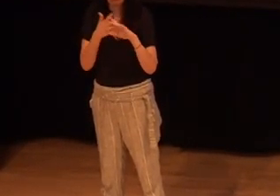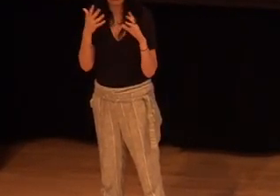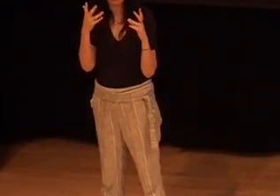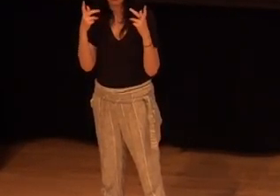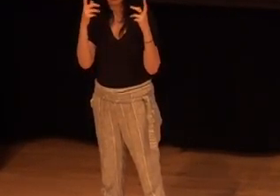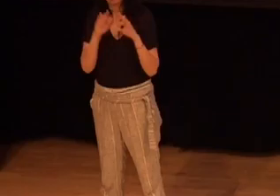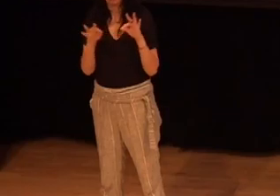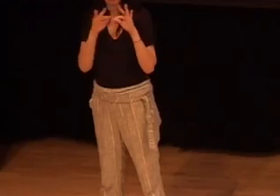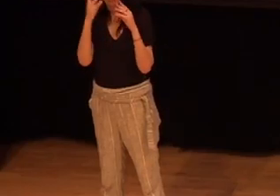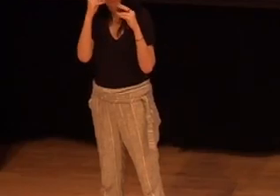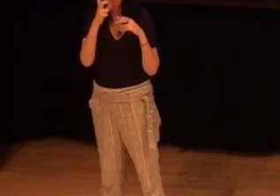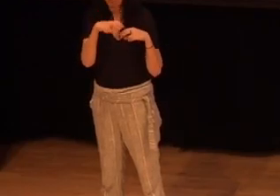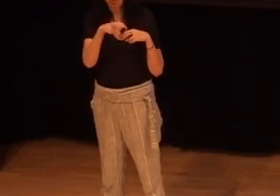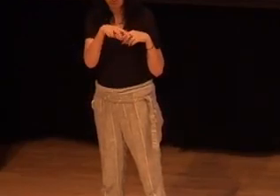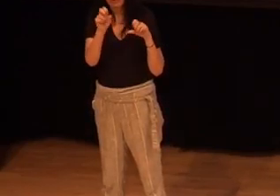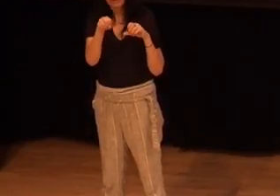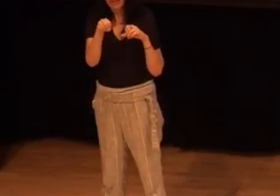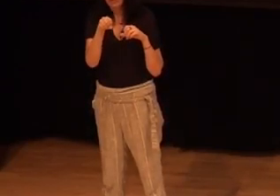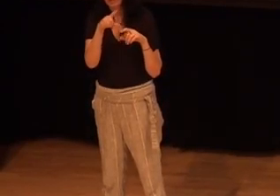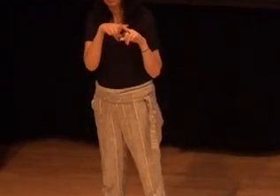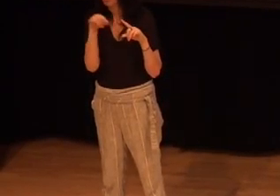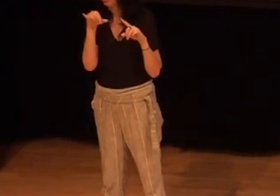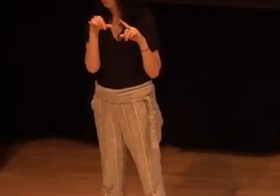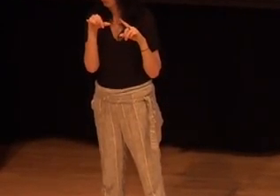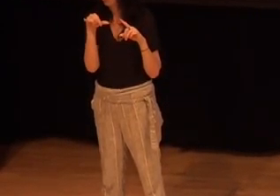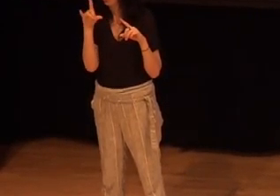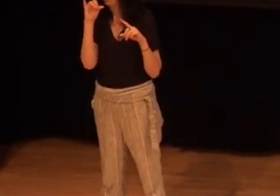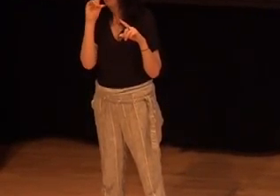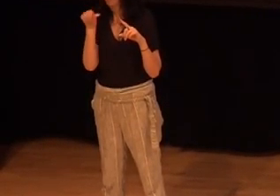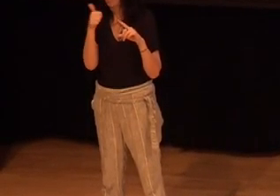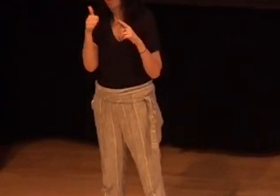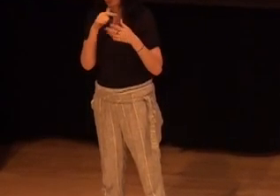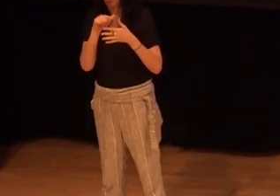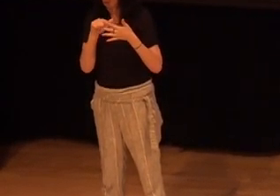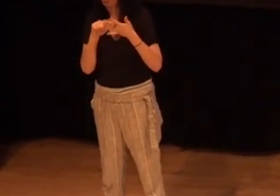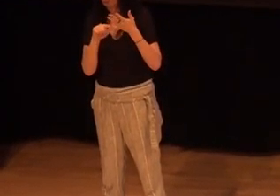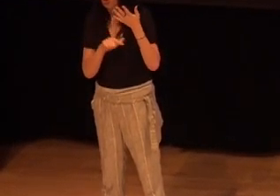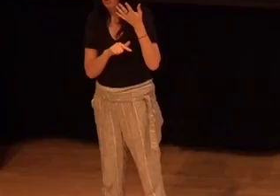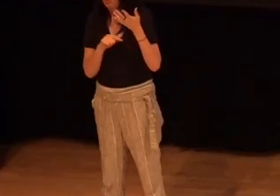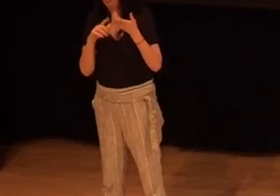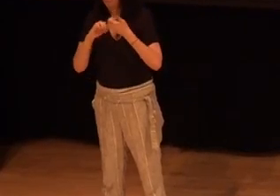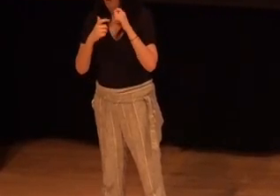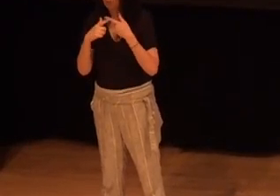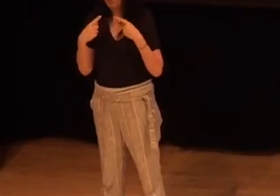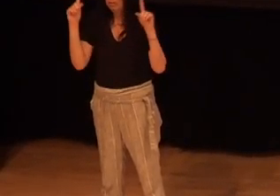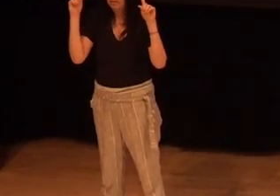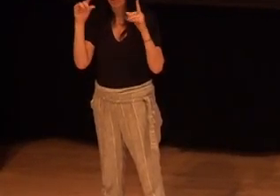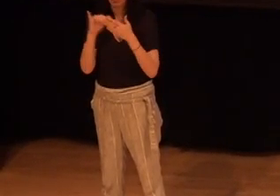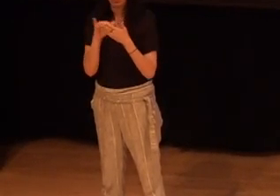know, to think about transportation, but also to think about other ways that we are successful in New